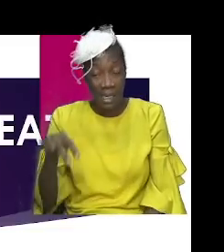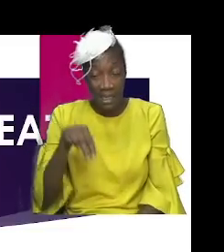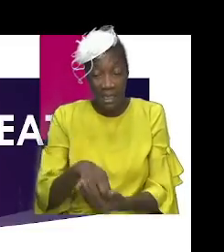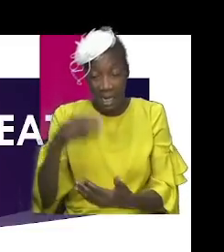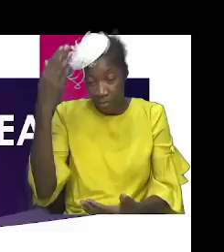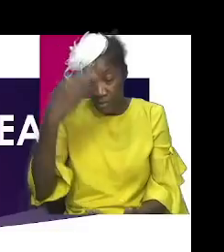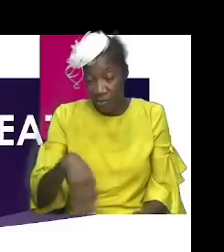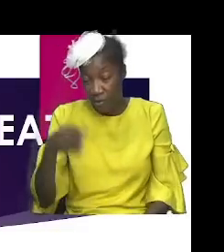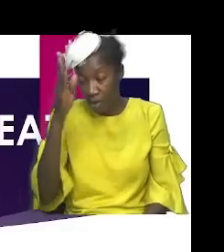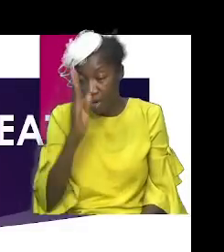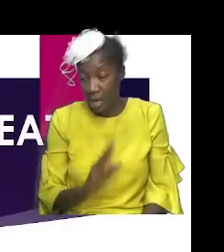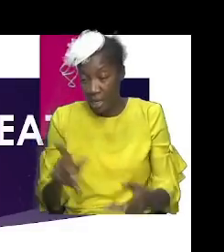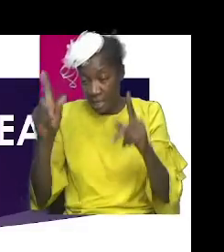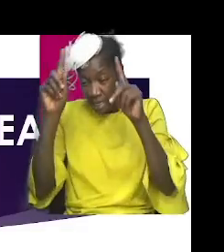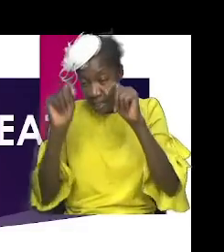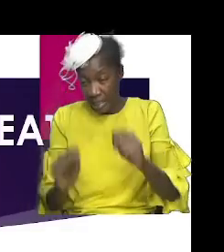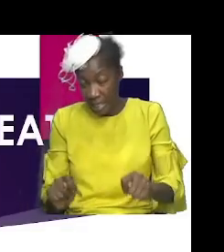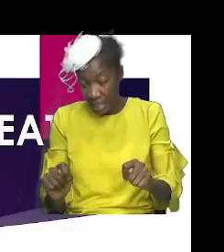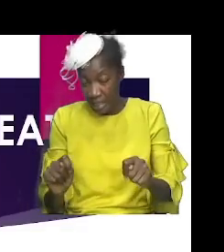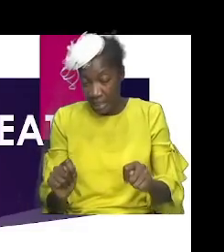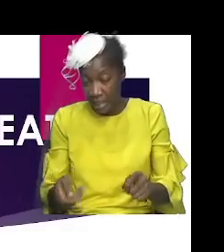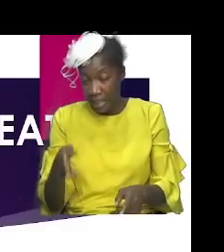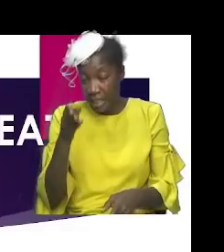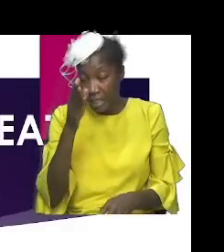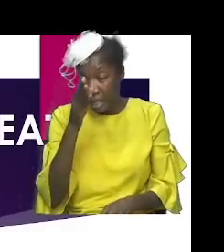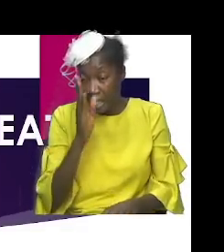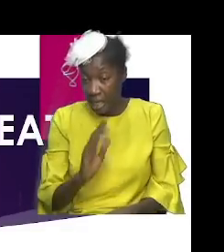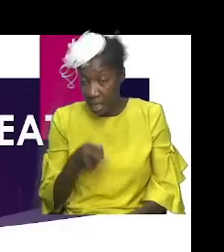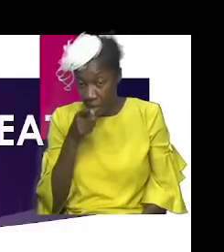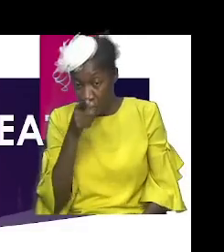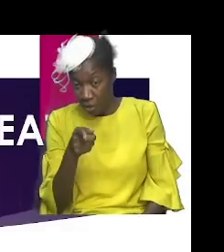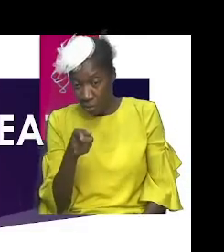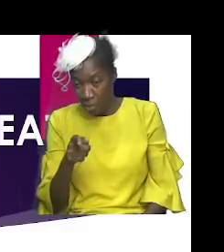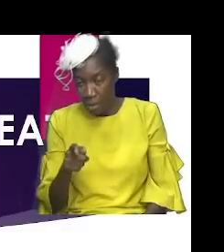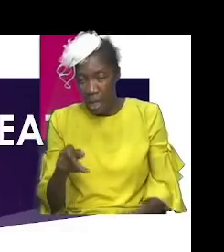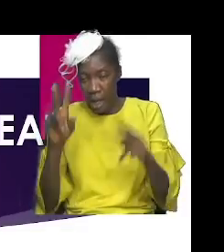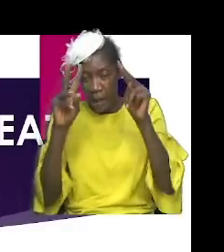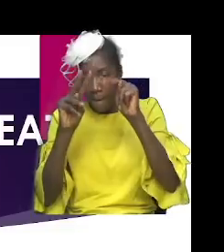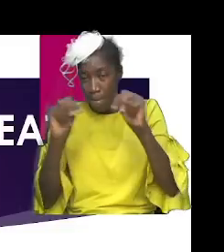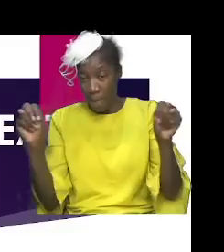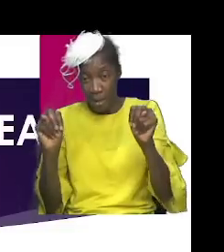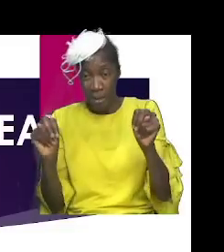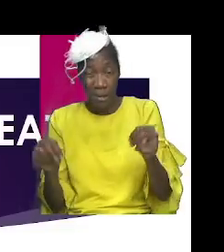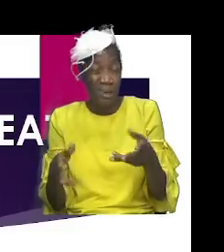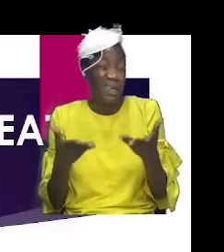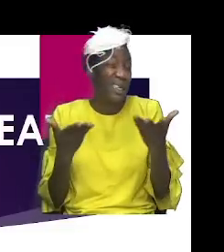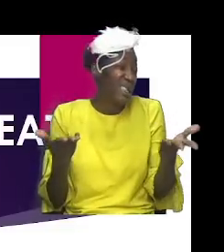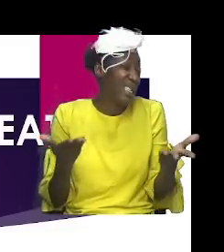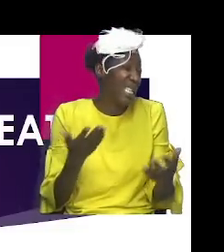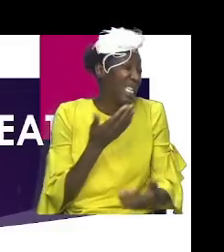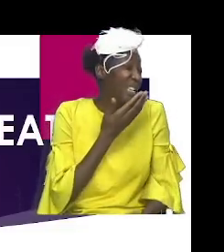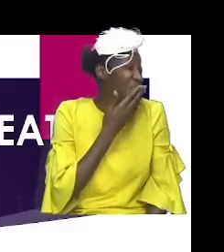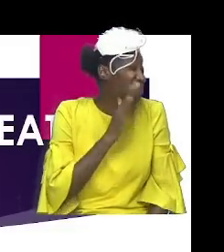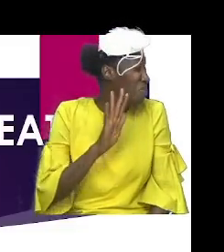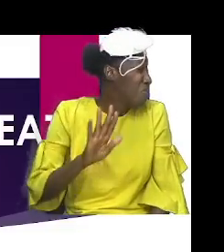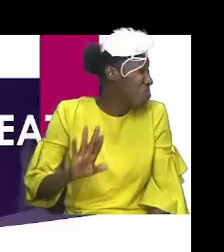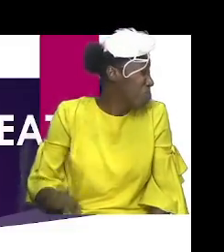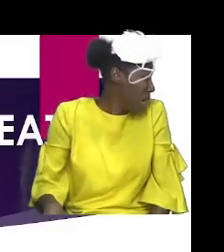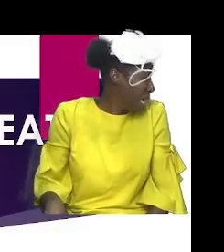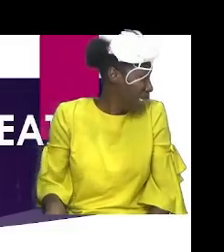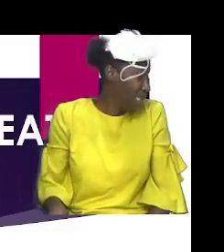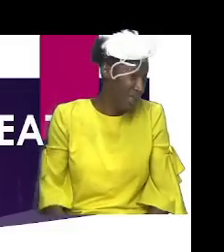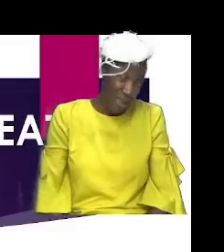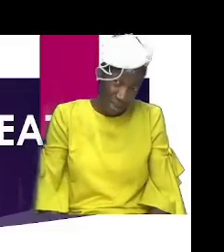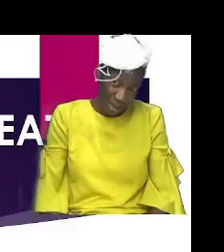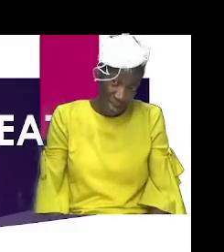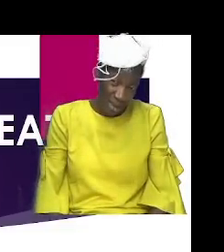and the test of his scrutiny, it is going to be burnt up. It is going to be worthless as you stand before him.